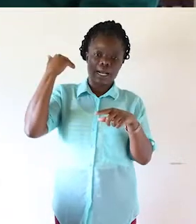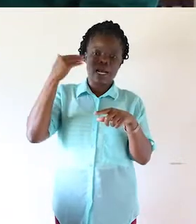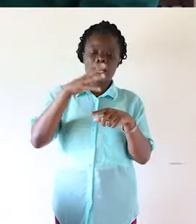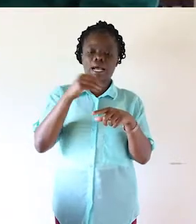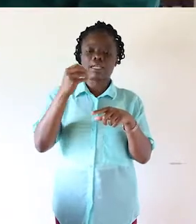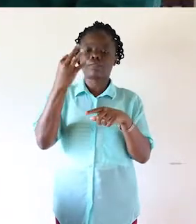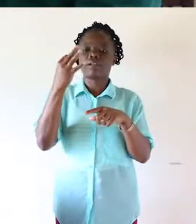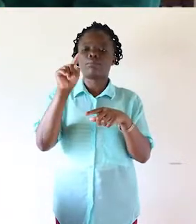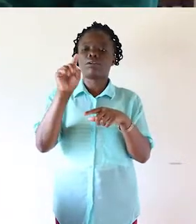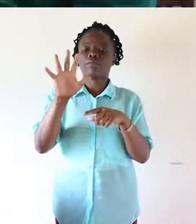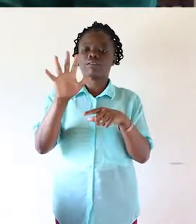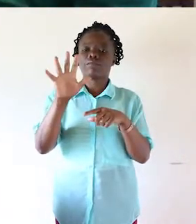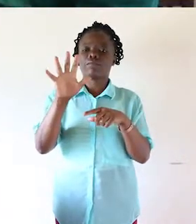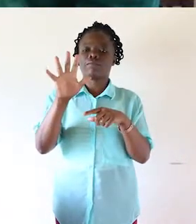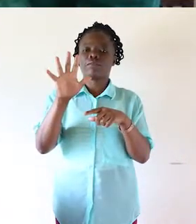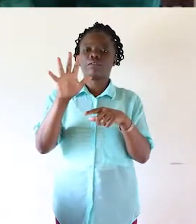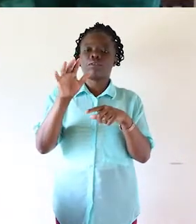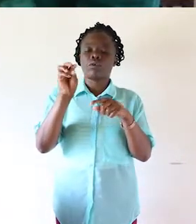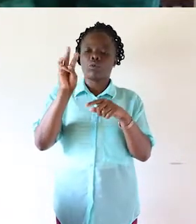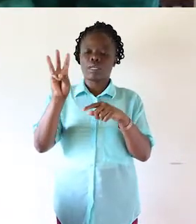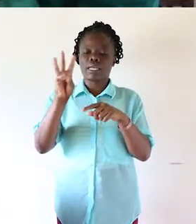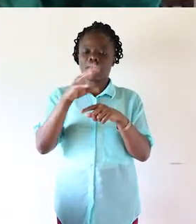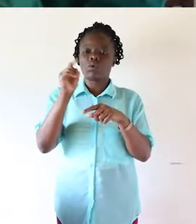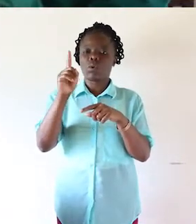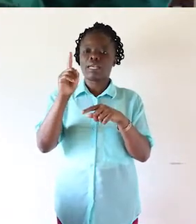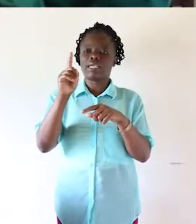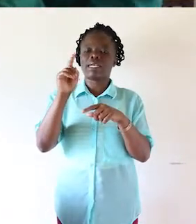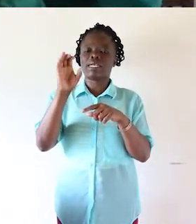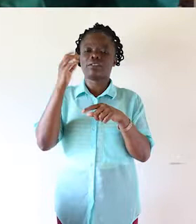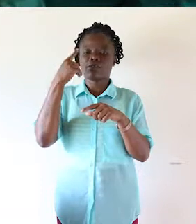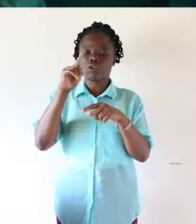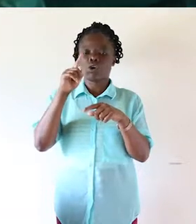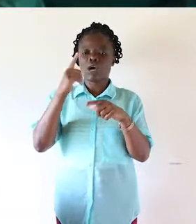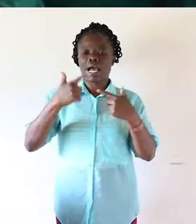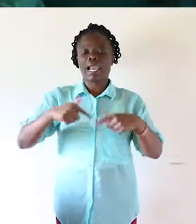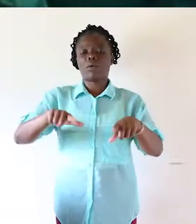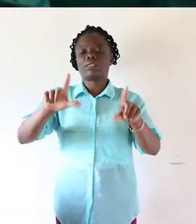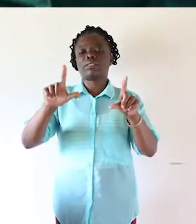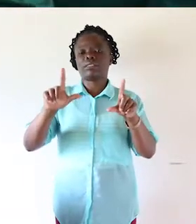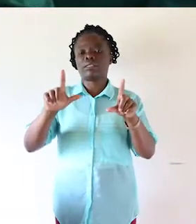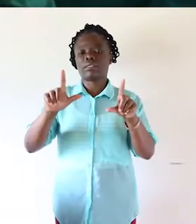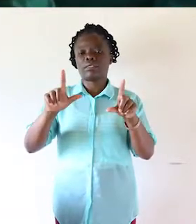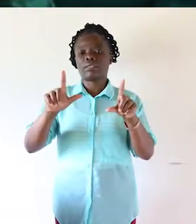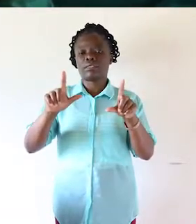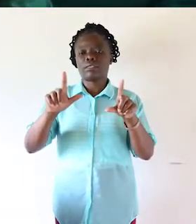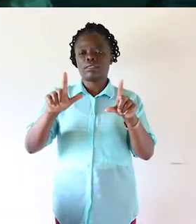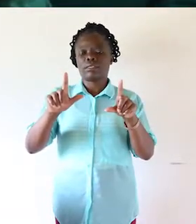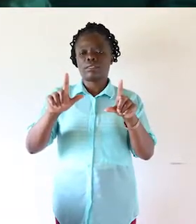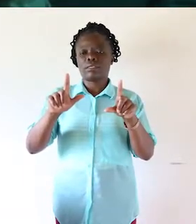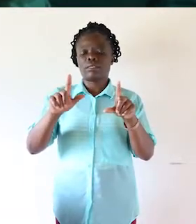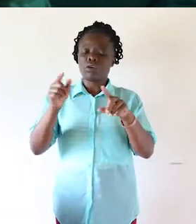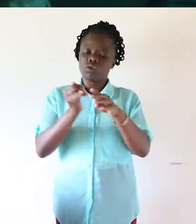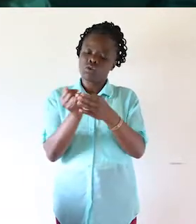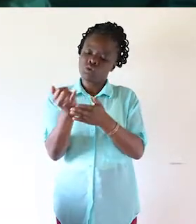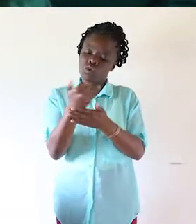and 3.5-inch width and 1 inch for seam allowance. Is drawing lines for seam